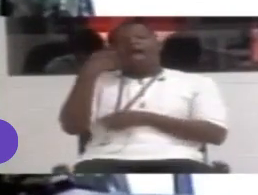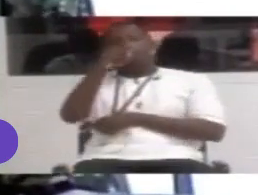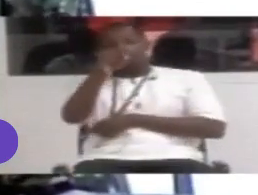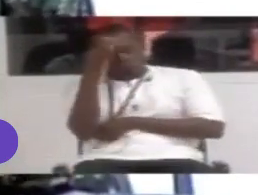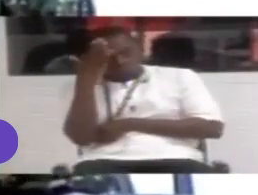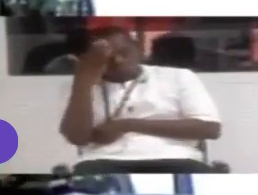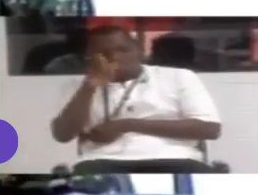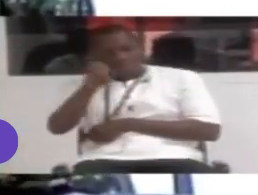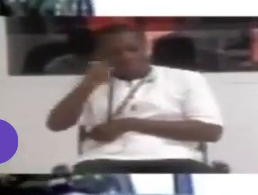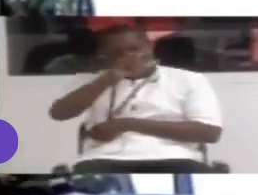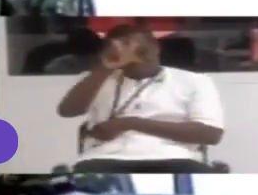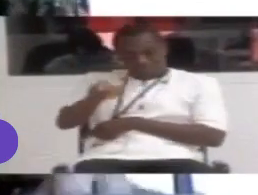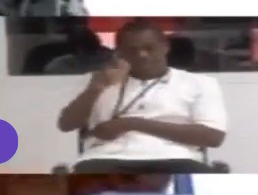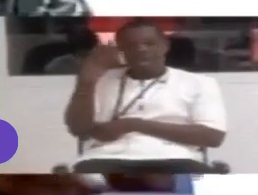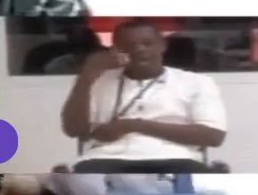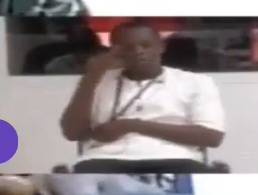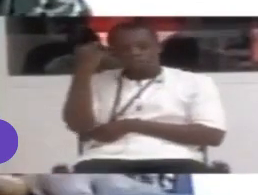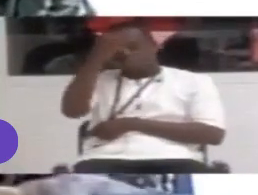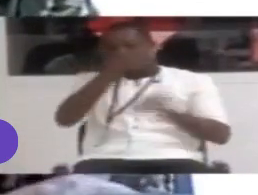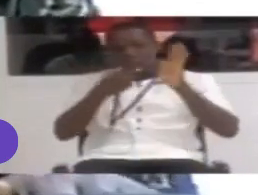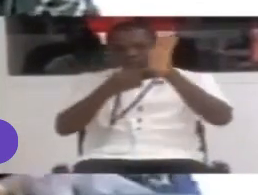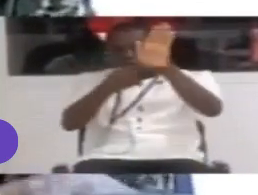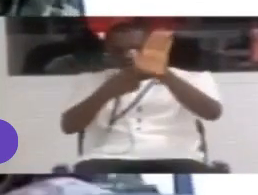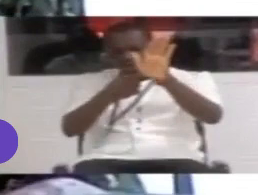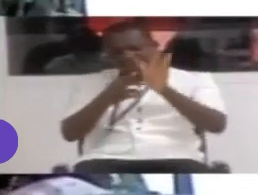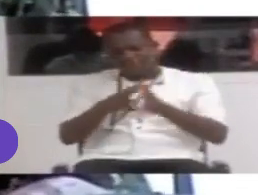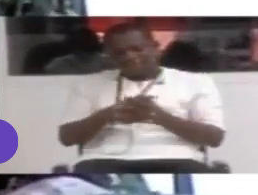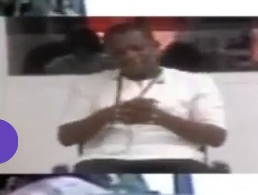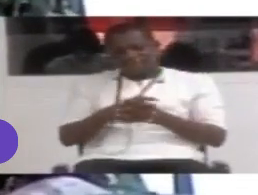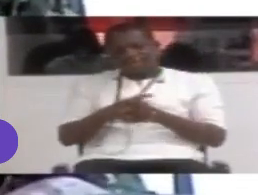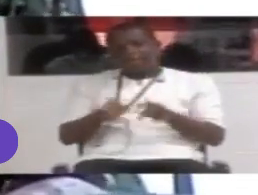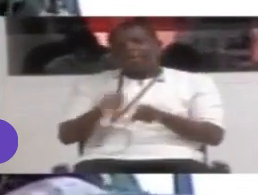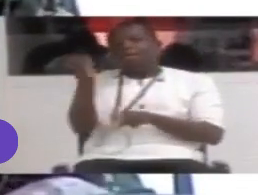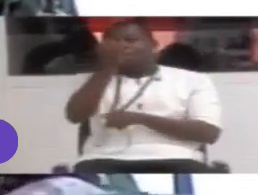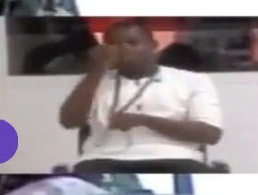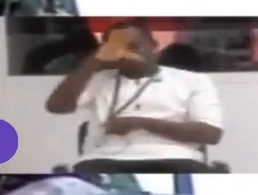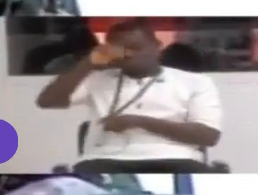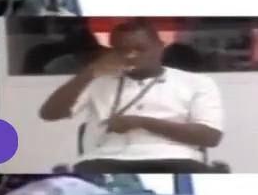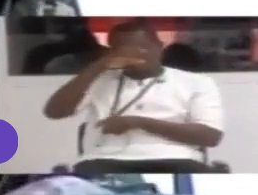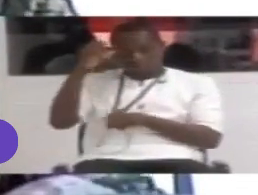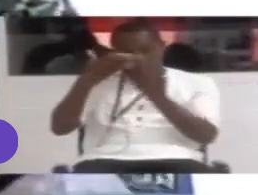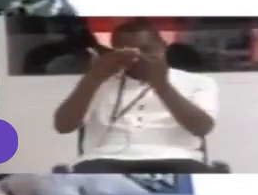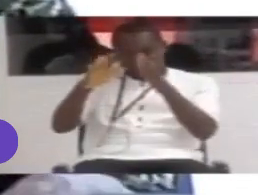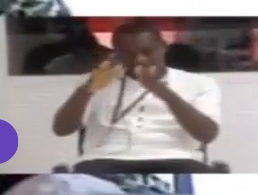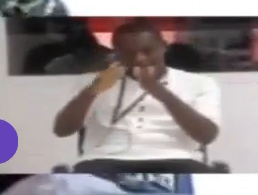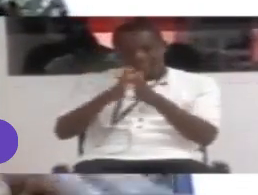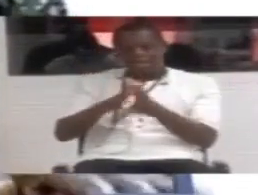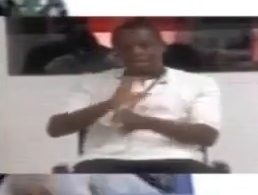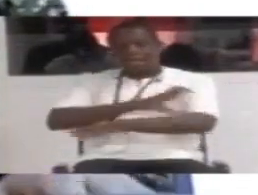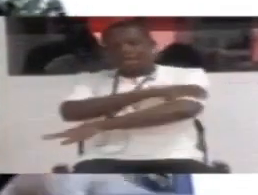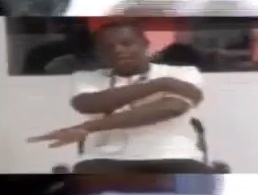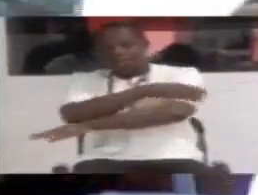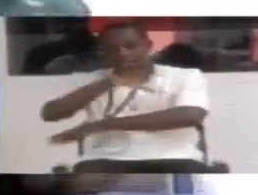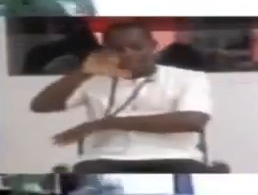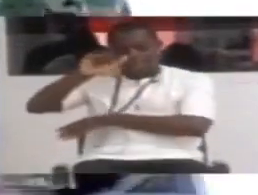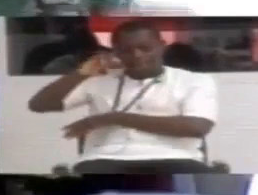no xame won koku naka nga ko xame ndax te buñ defé liggé bi be paré. Because after we did all the work, Captain Rambo ne daf